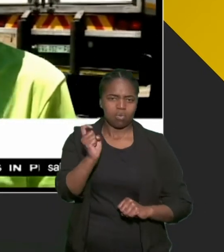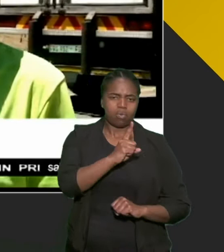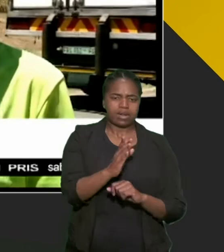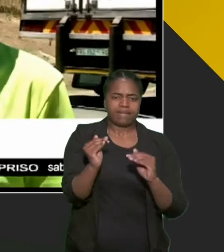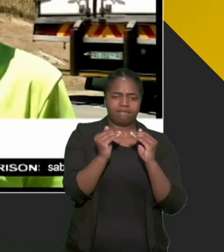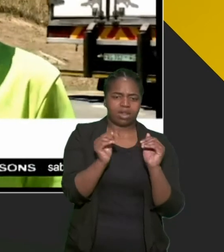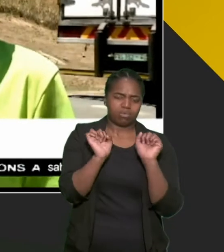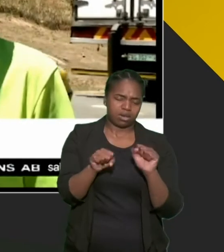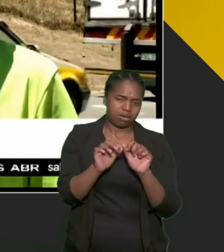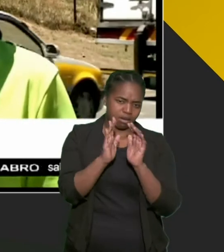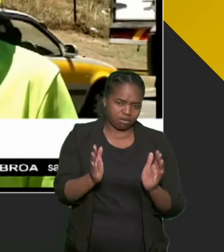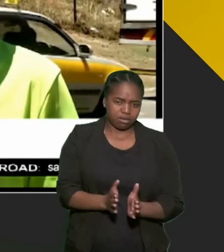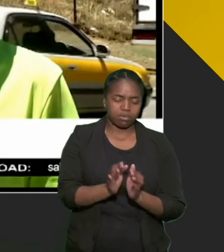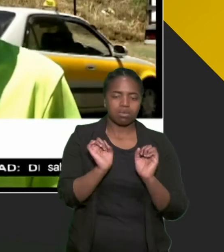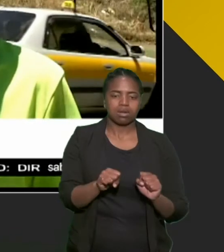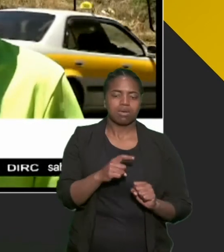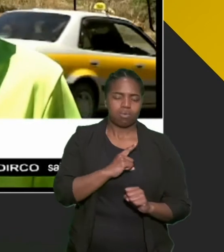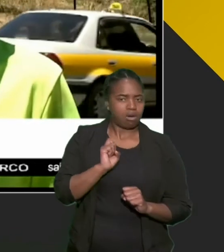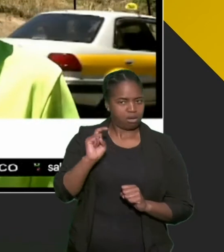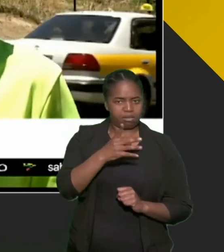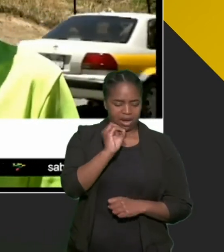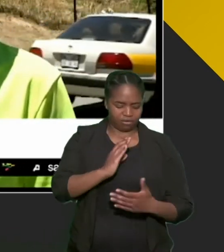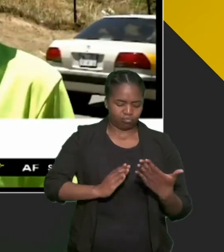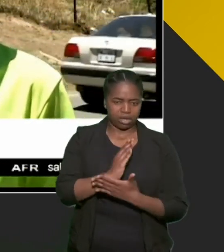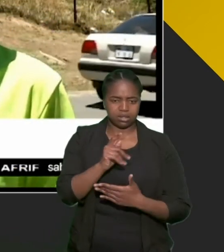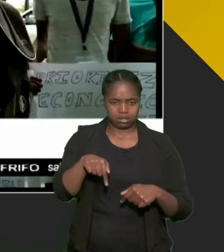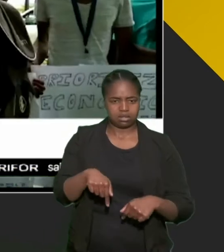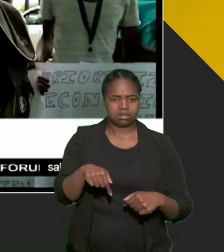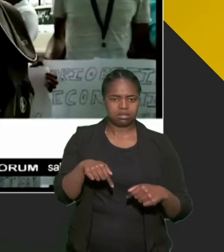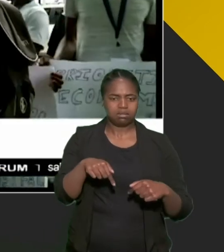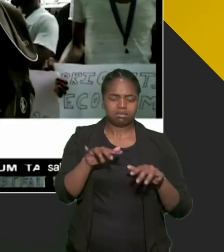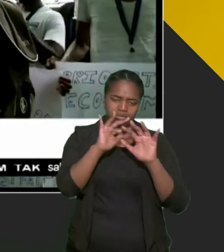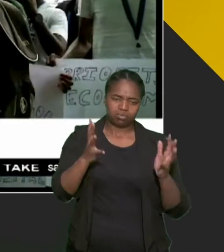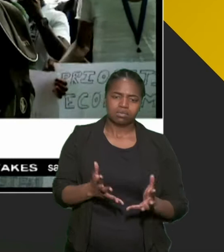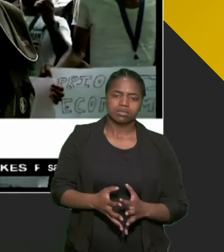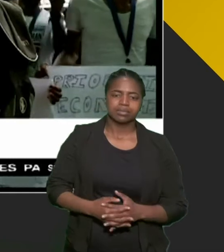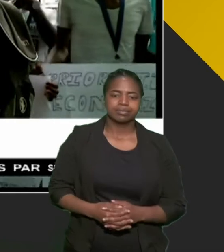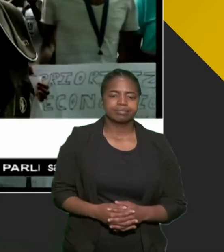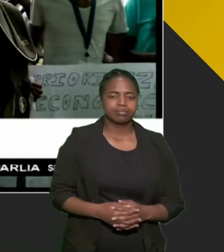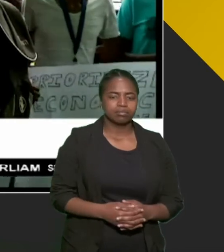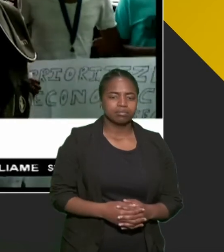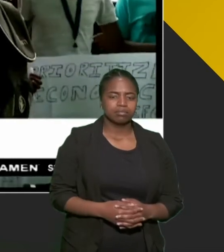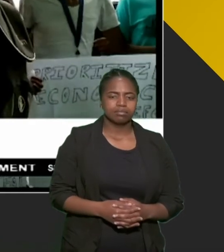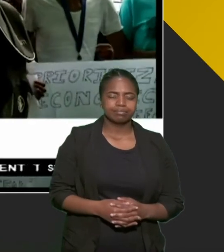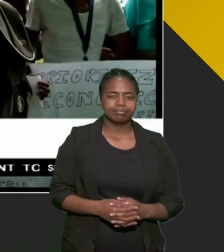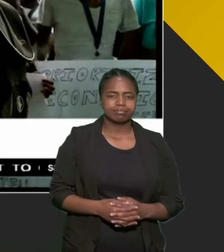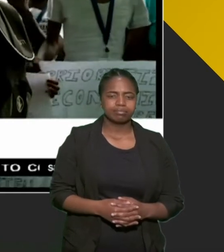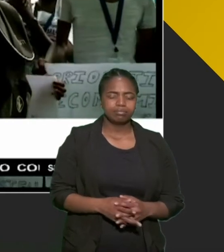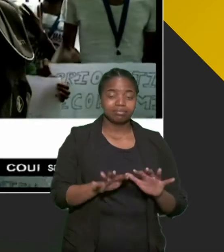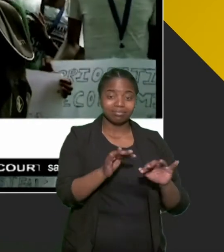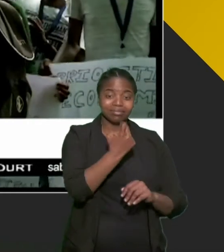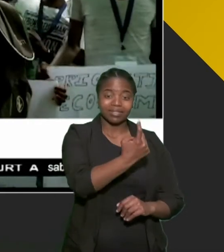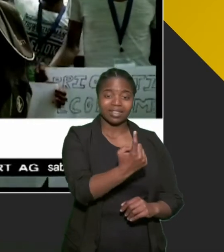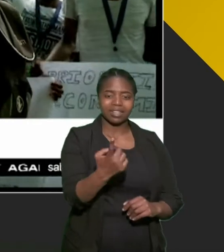opportunity for everything, because everyone has rights in this world. Economic empowerment for the young people, not for the individuals